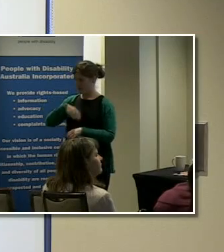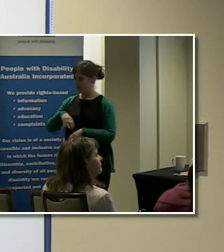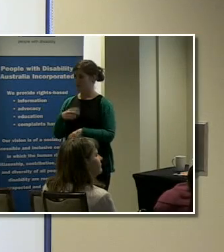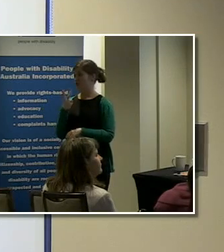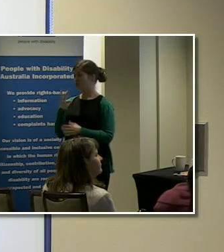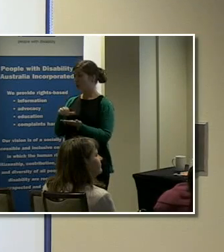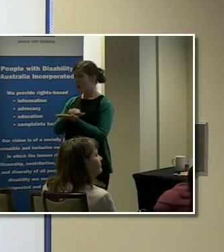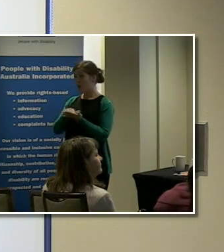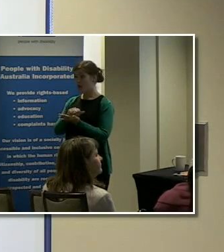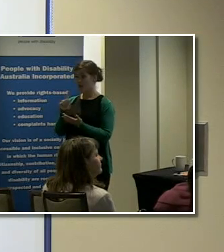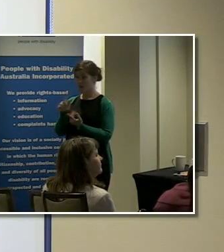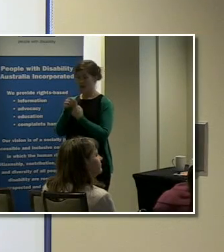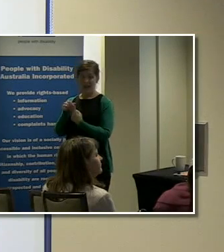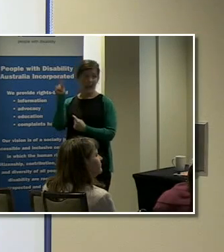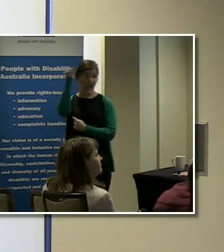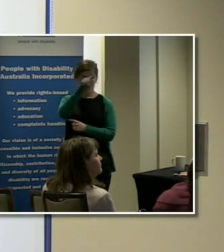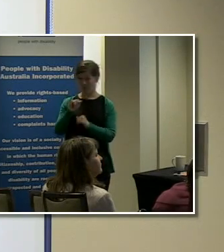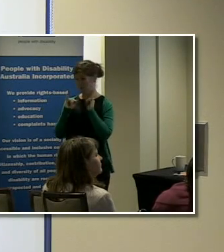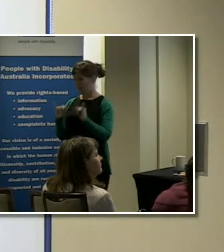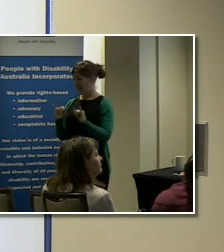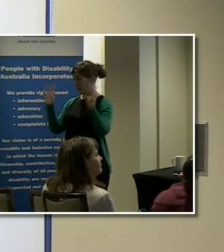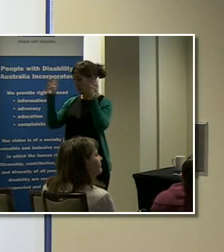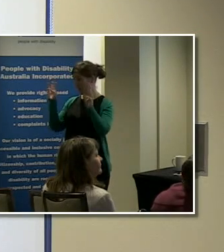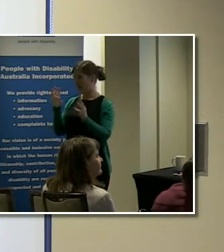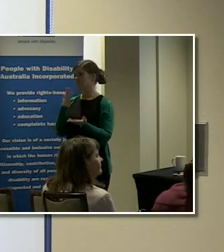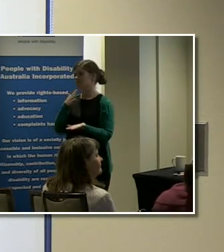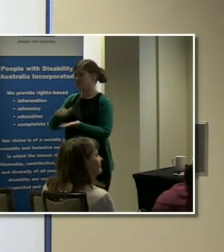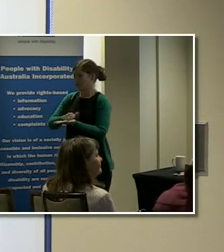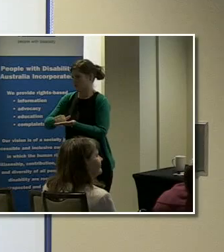terrible weather we're having outside at the moment. Sorry.